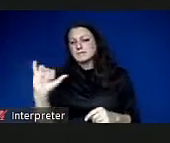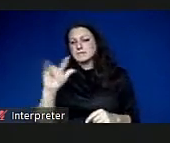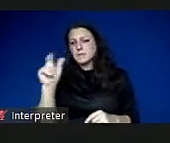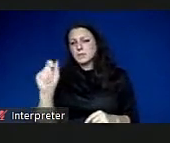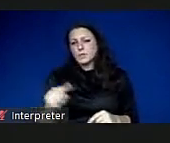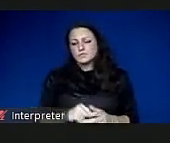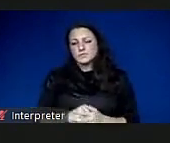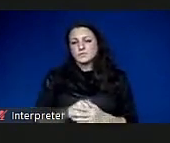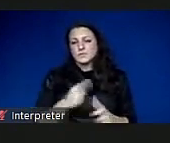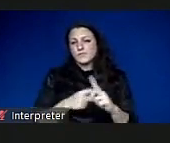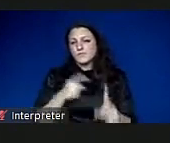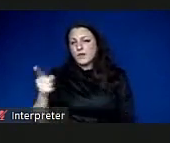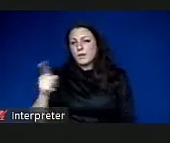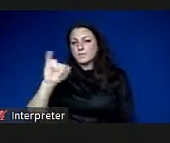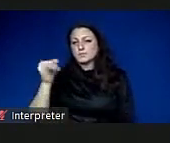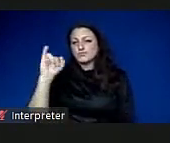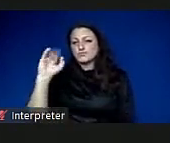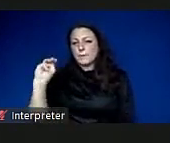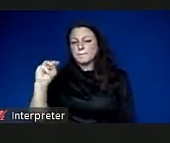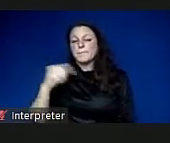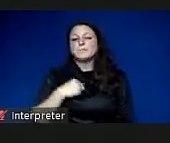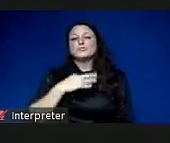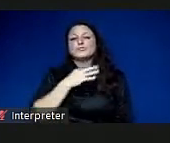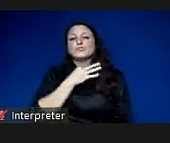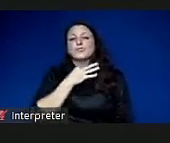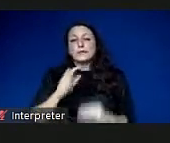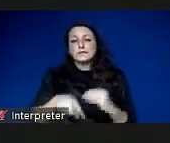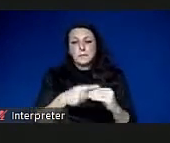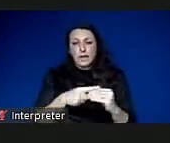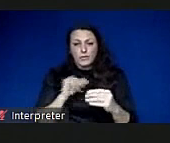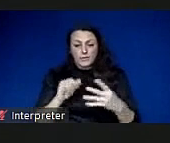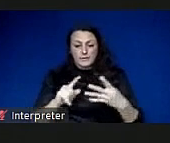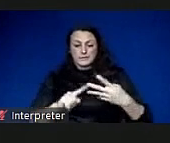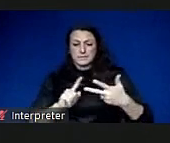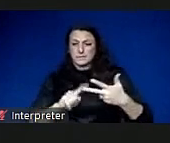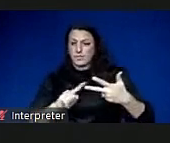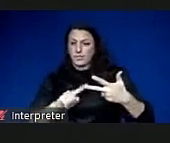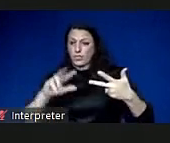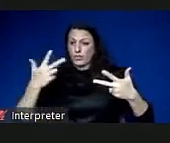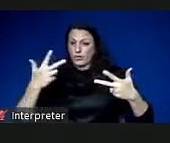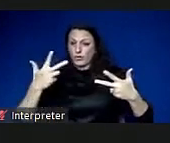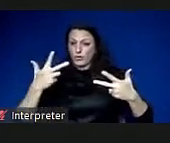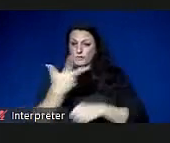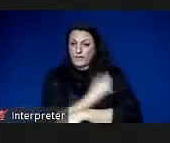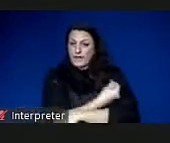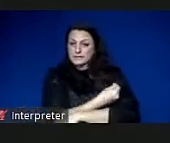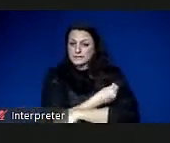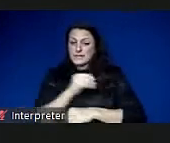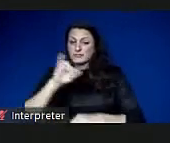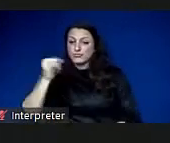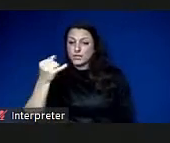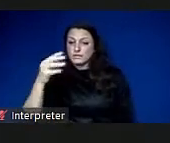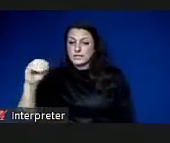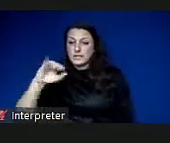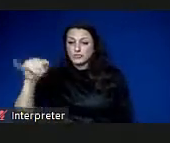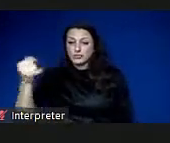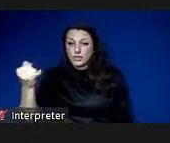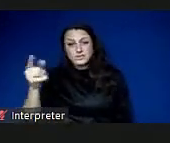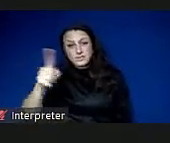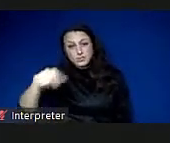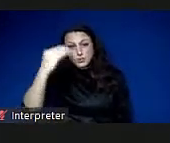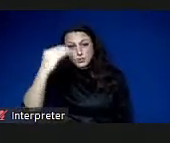that Jim asked, and that was just with the approval of this third Johnson & Johnson vaccine. Do you guys know